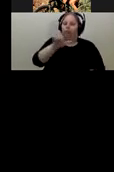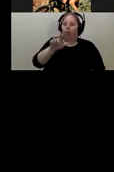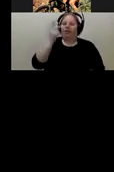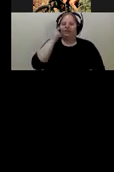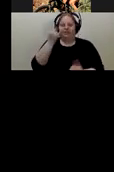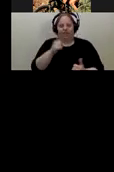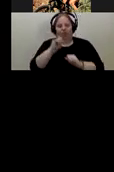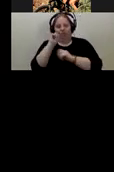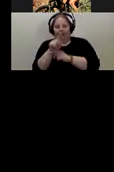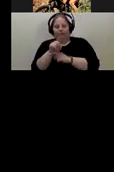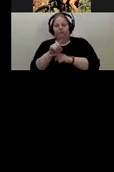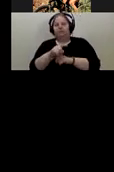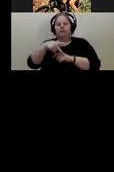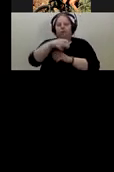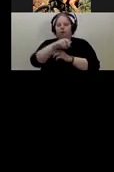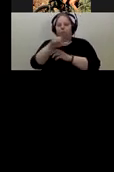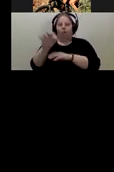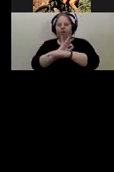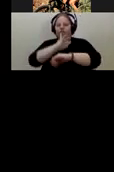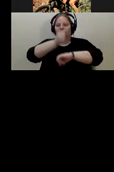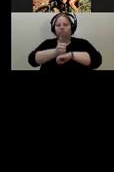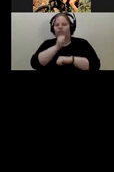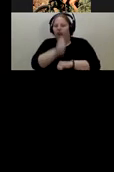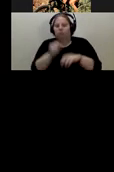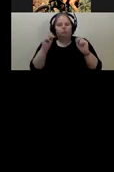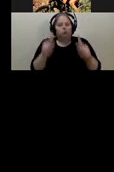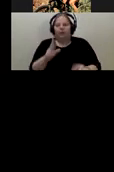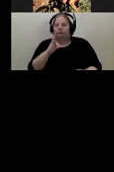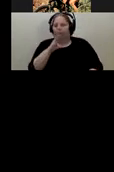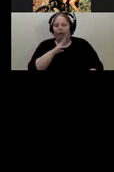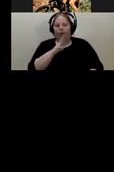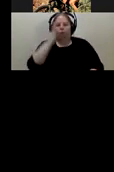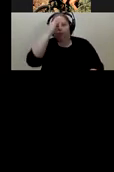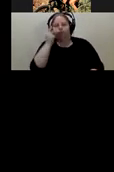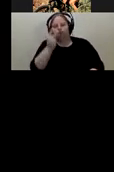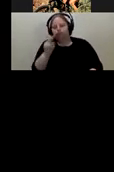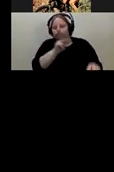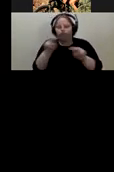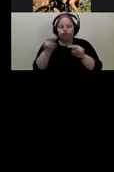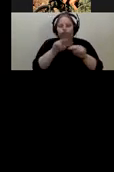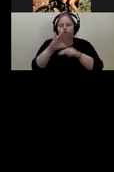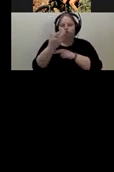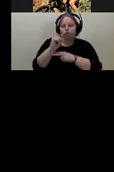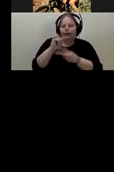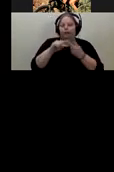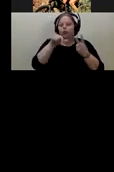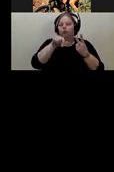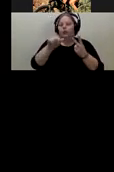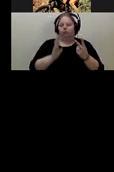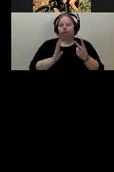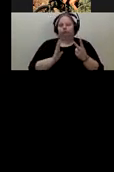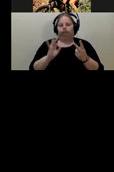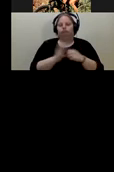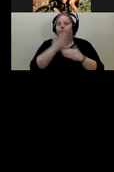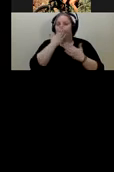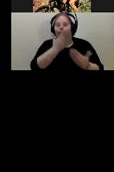now. The poll function isn't set up, but that's okay because we can take it from the chat or from the Q&A. All right, well,